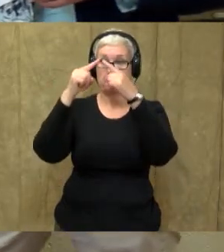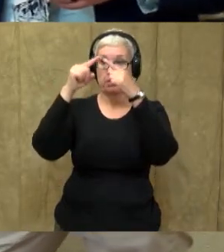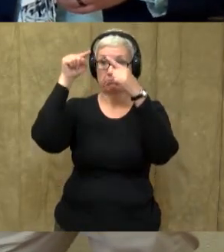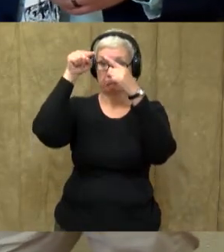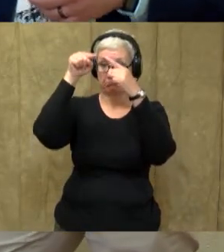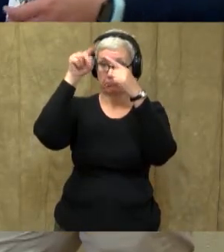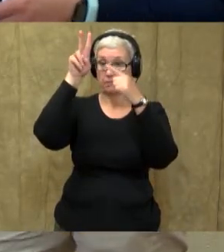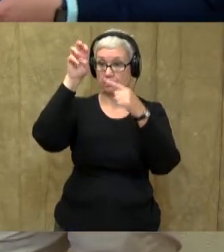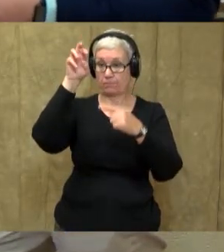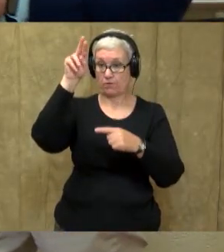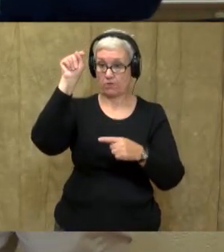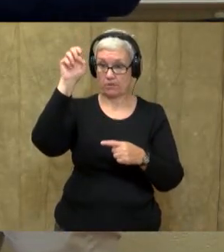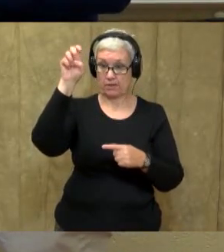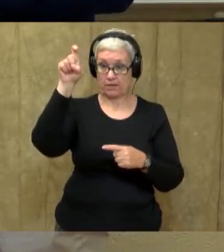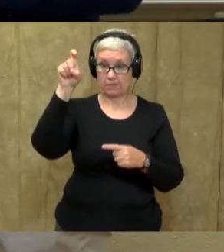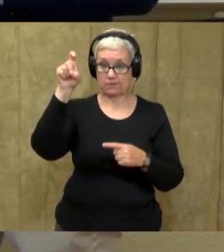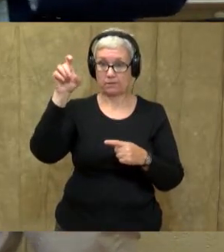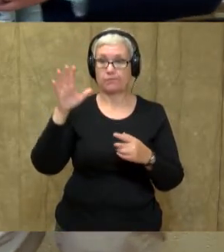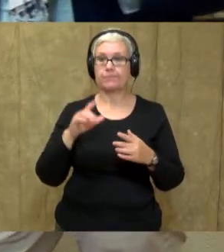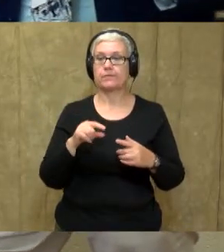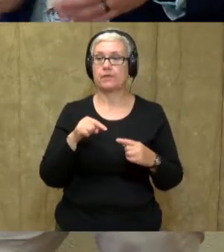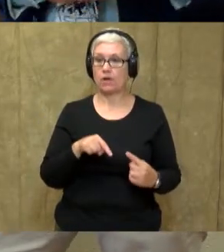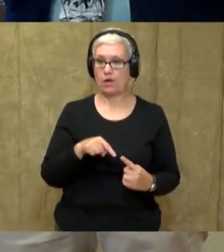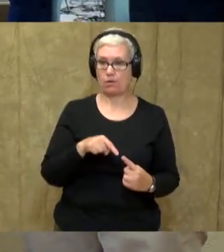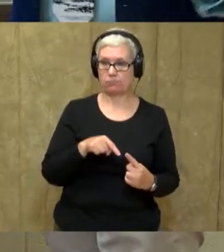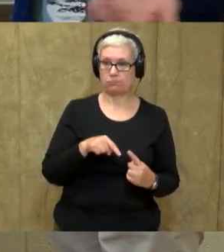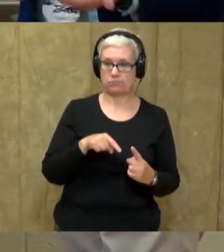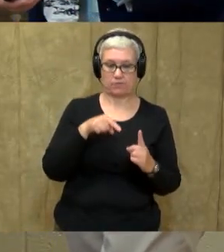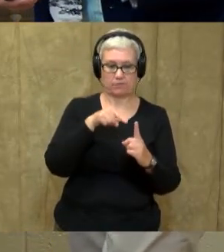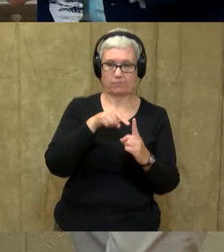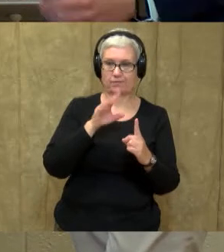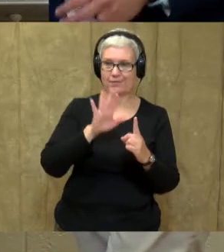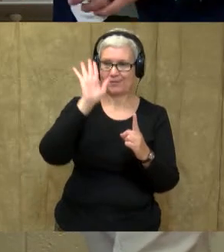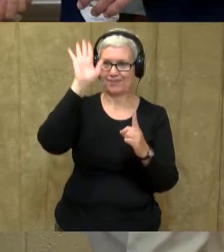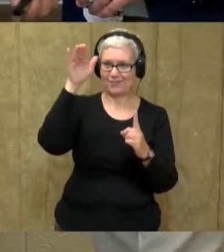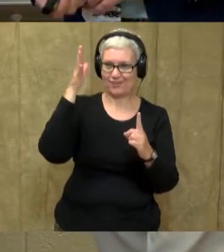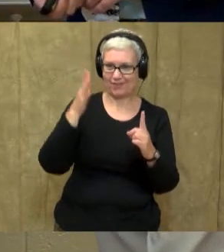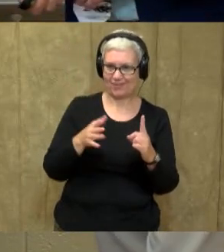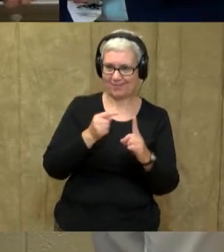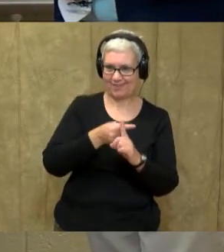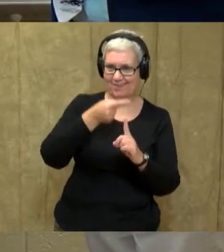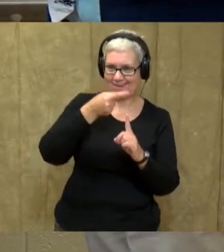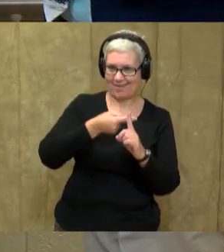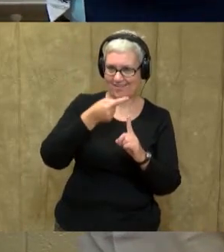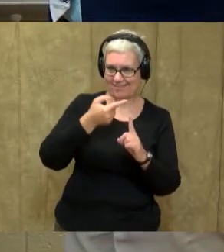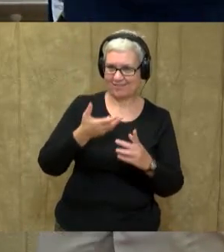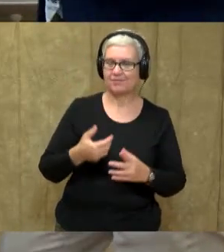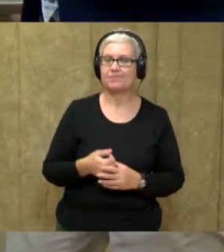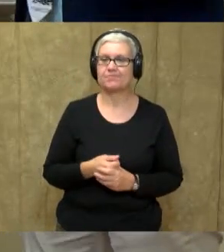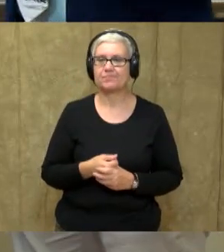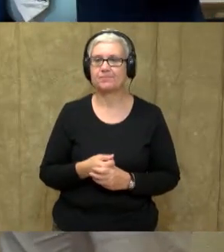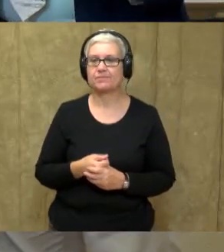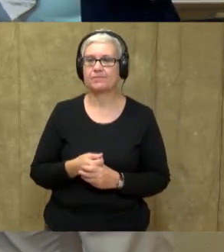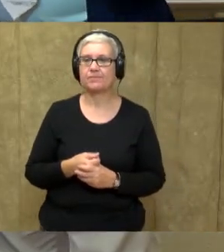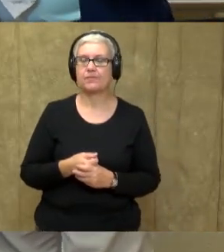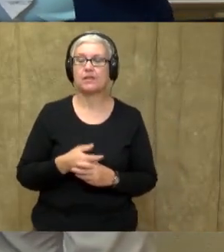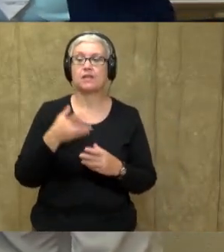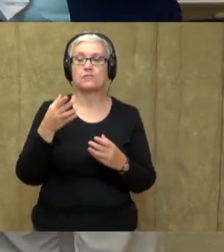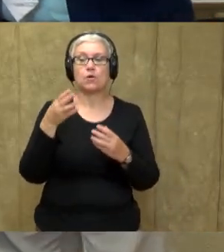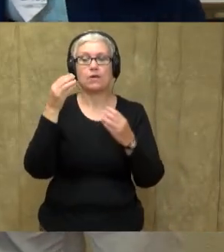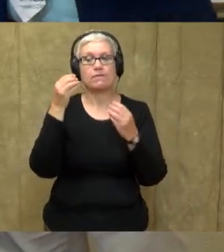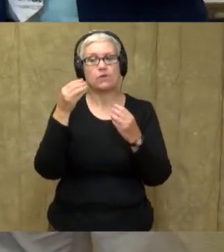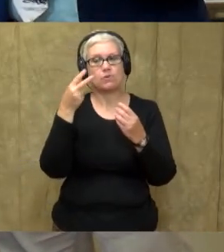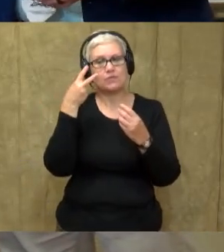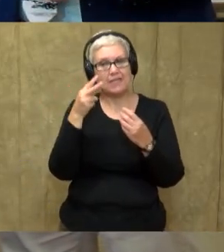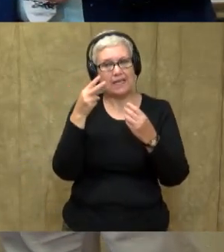vertex form, or whether it's the initial height, how tall the shooter is in this particular case. So when you're thinking about the data that you have